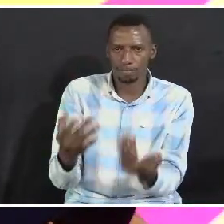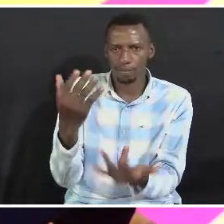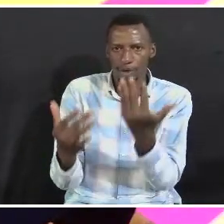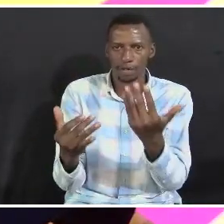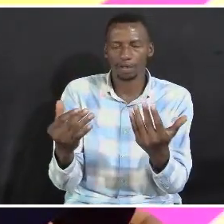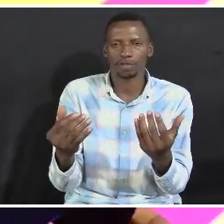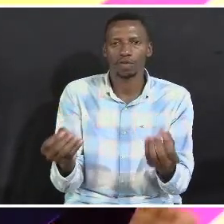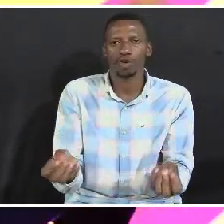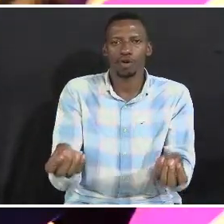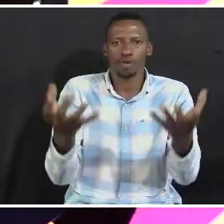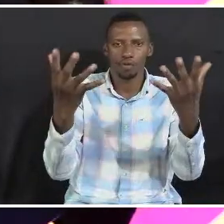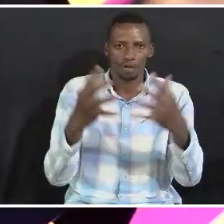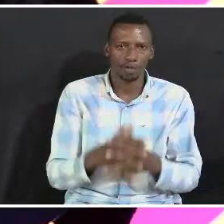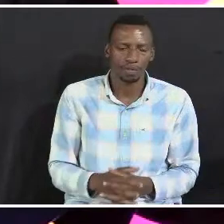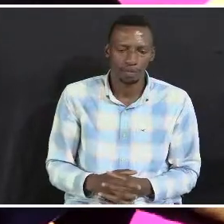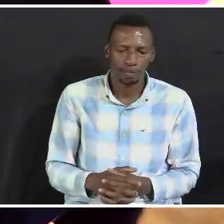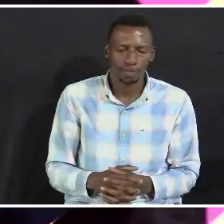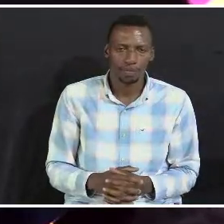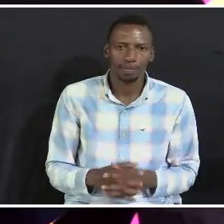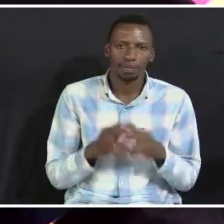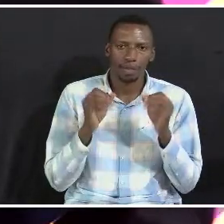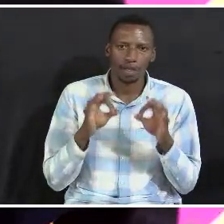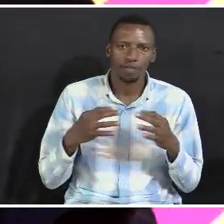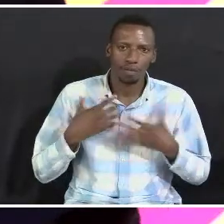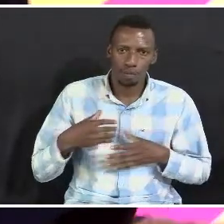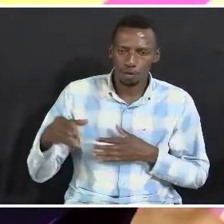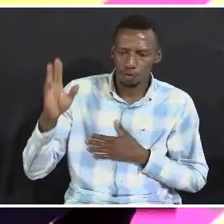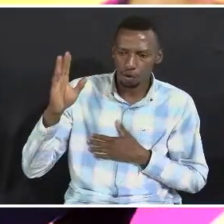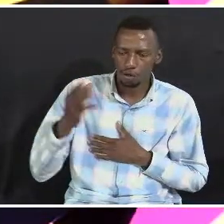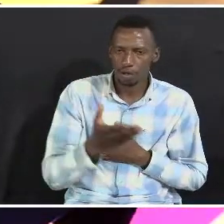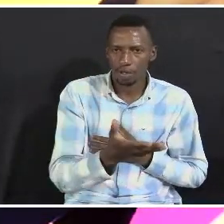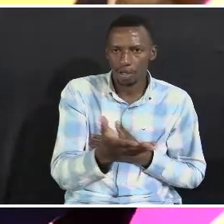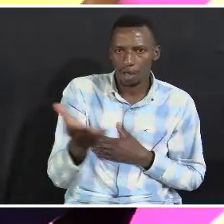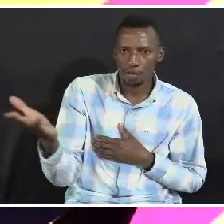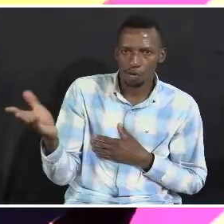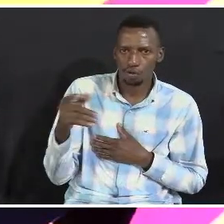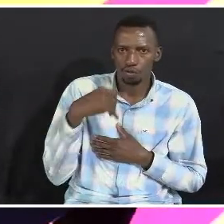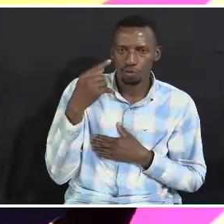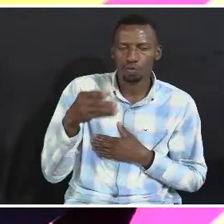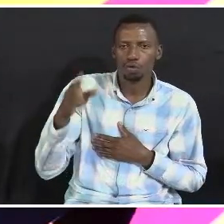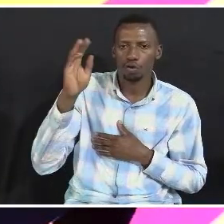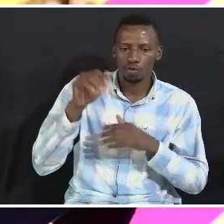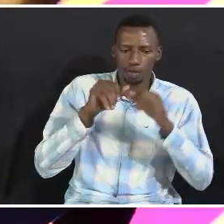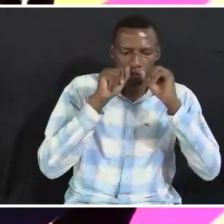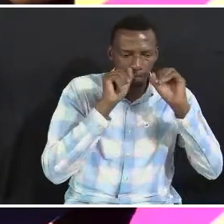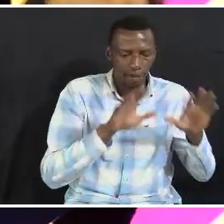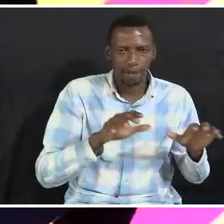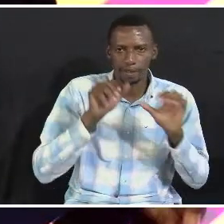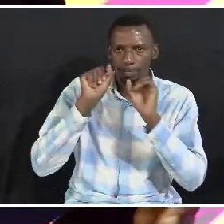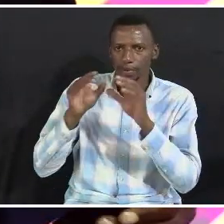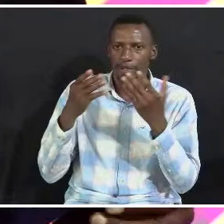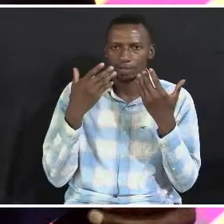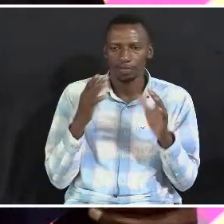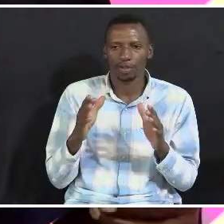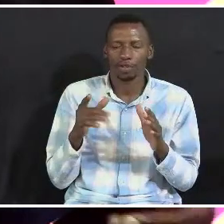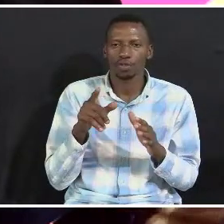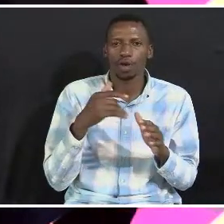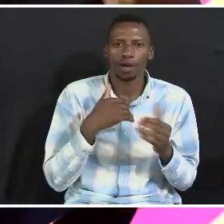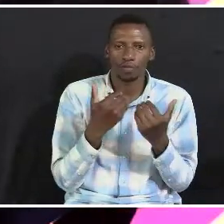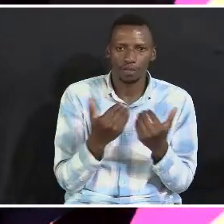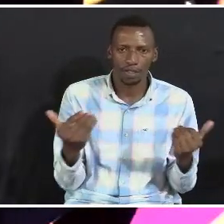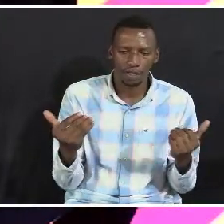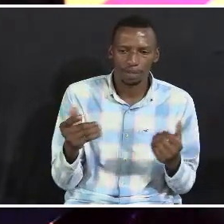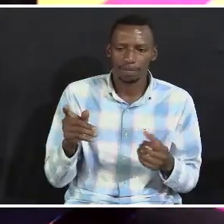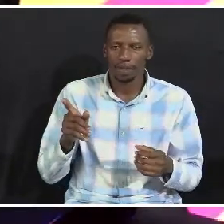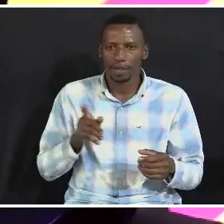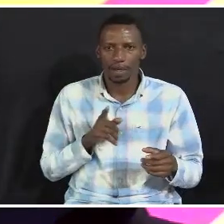God, for those whom God has blessed, and you have children, and they are girls, you are